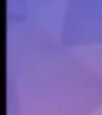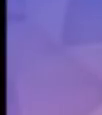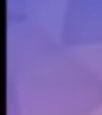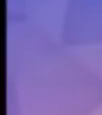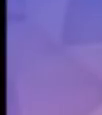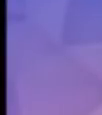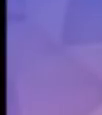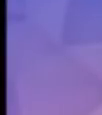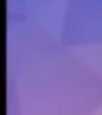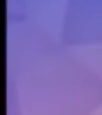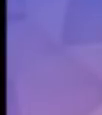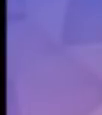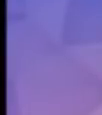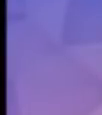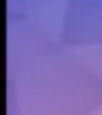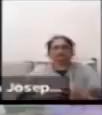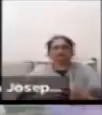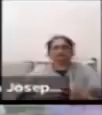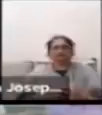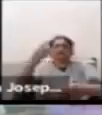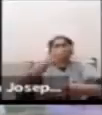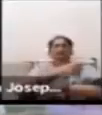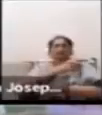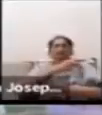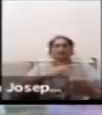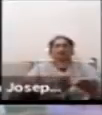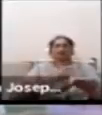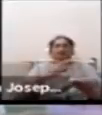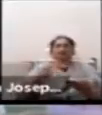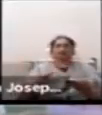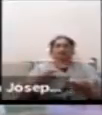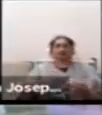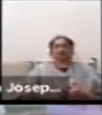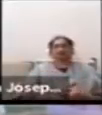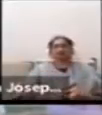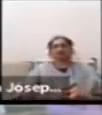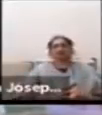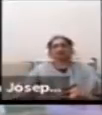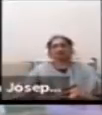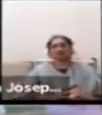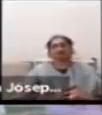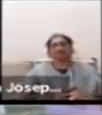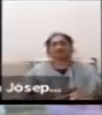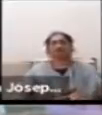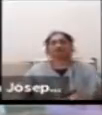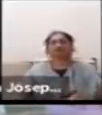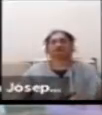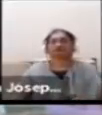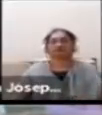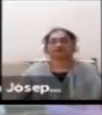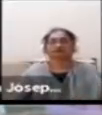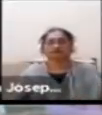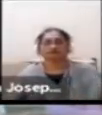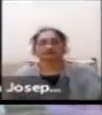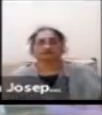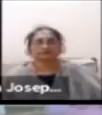we can ask the dignitaries to then start. Sure, yeah, we can definitely do that. I'm going to admit a couple of people who have